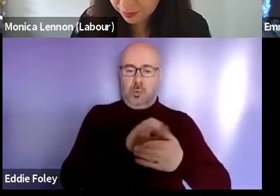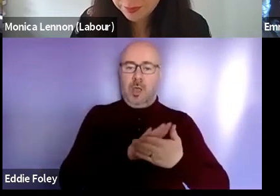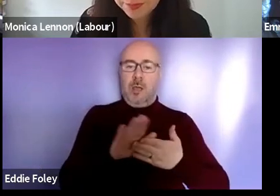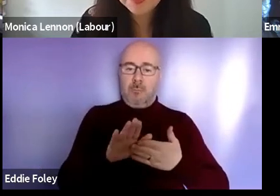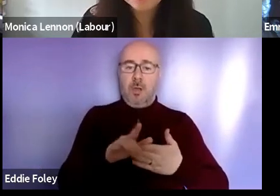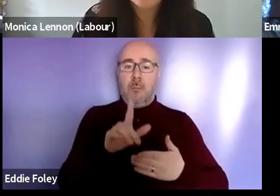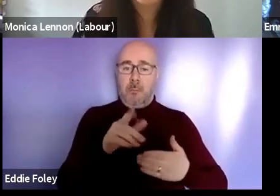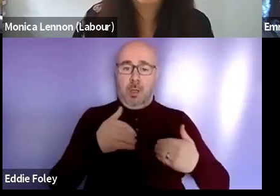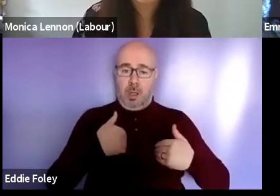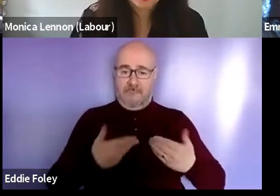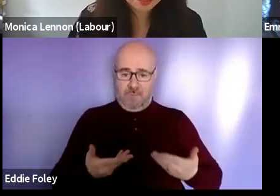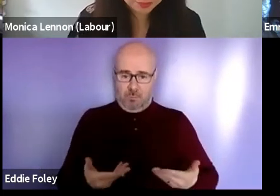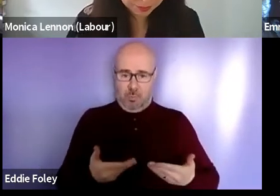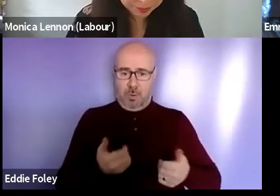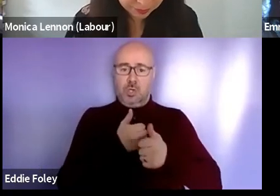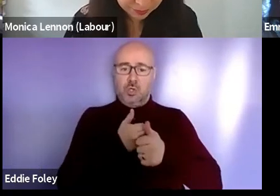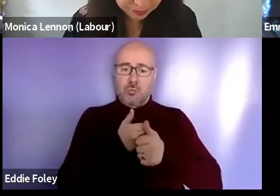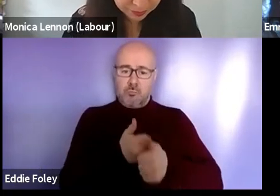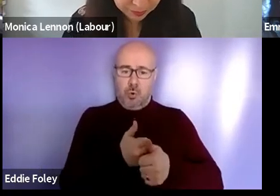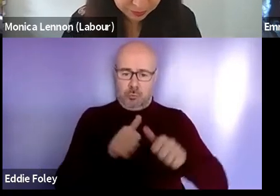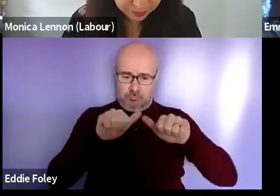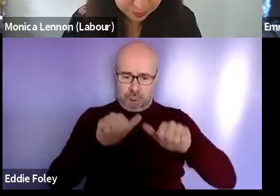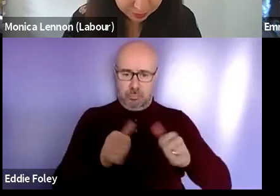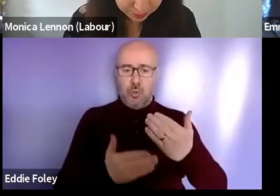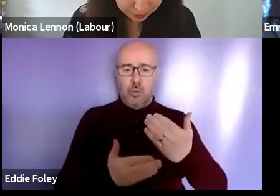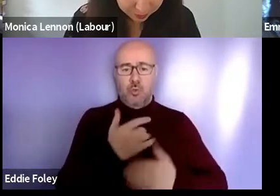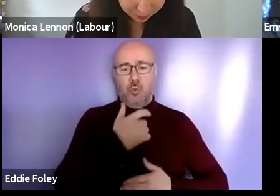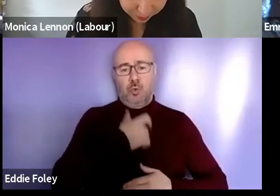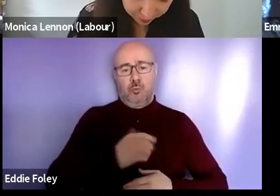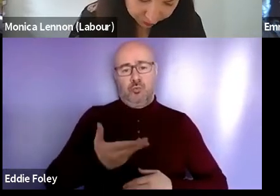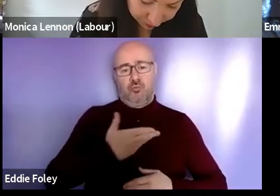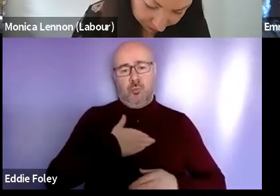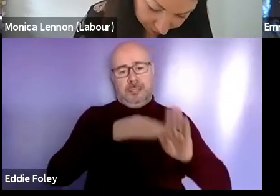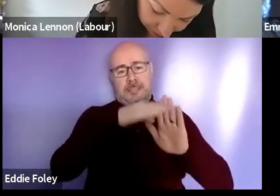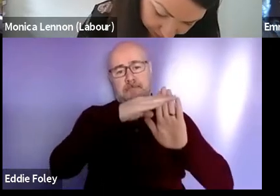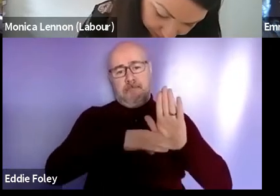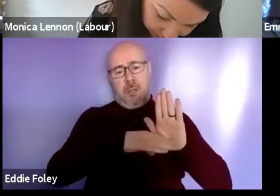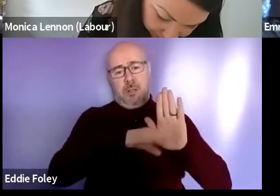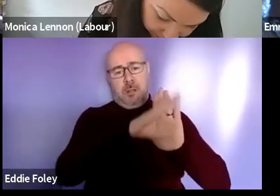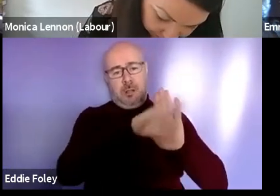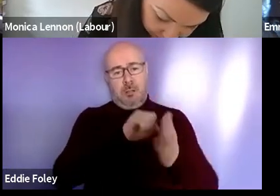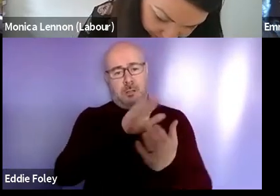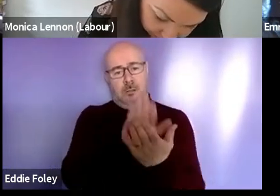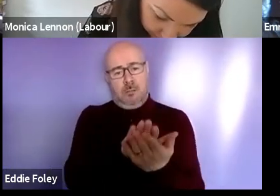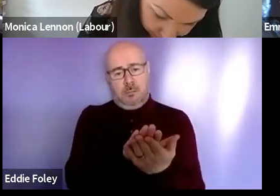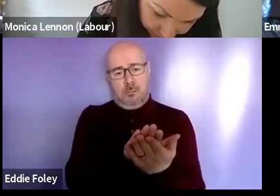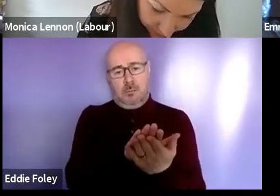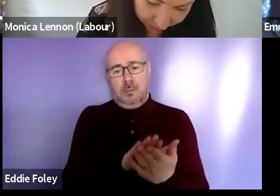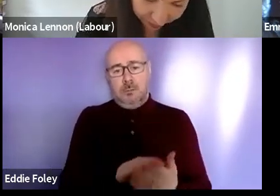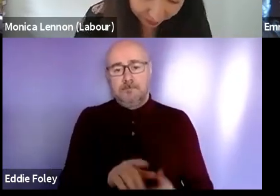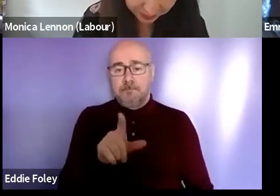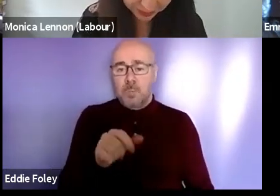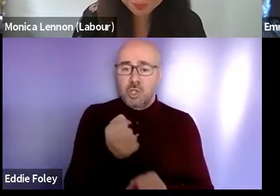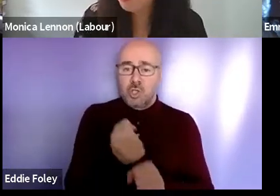human rights bill. Thank you. Gillian Mackay, how do you tackle stigma from a Green perspective? I